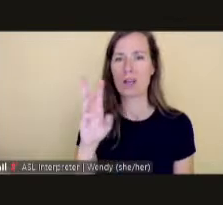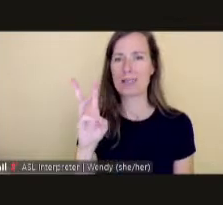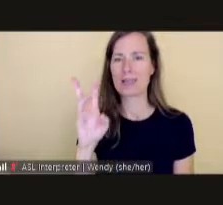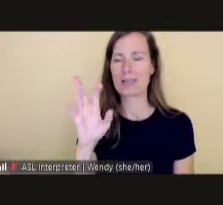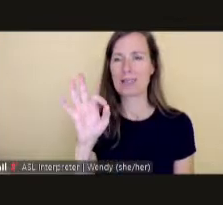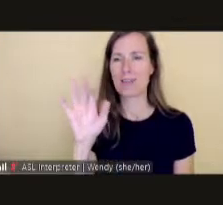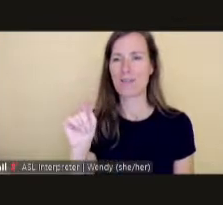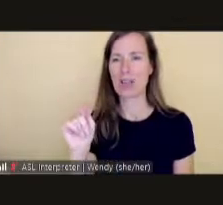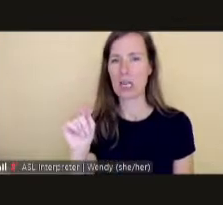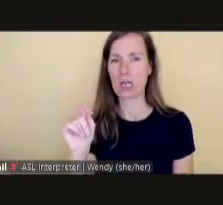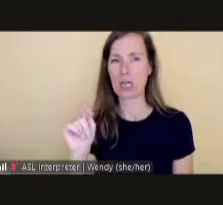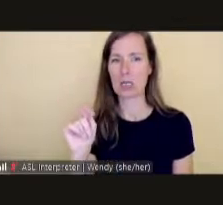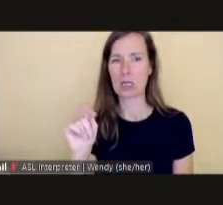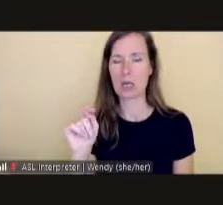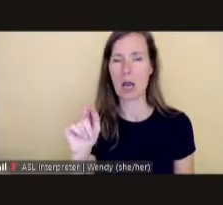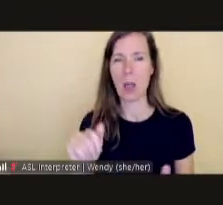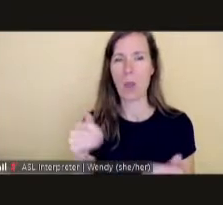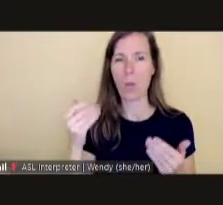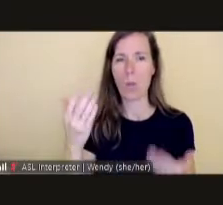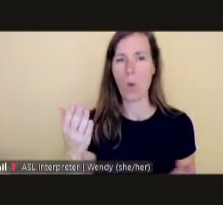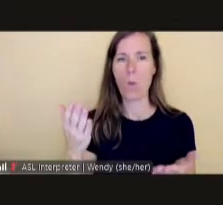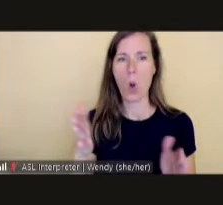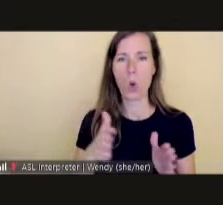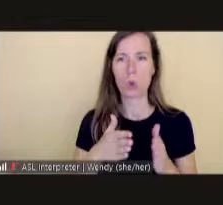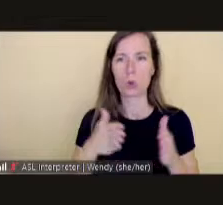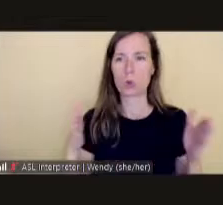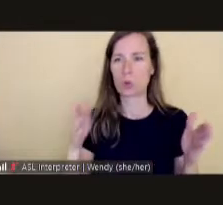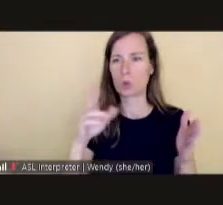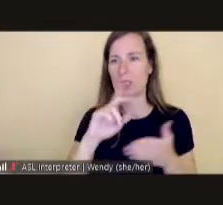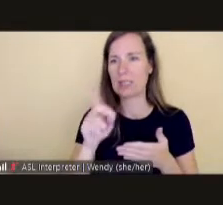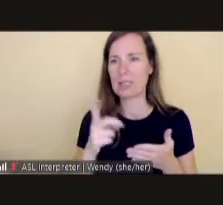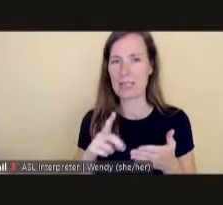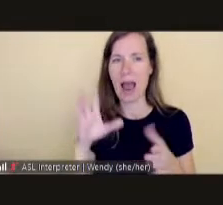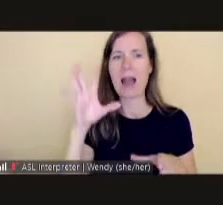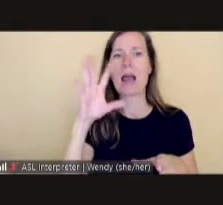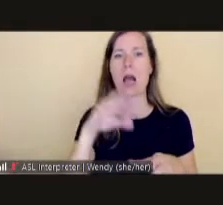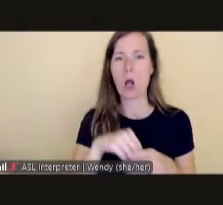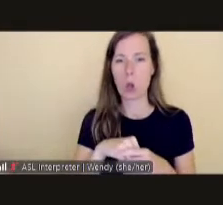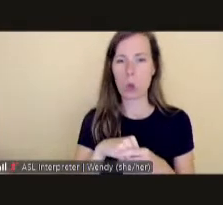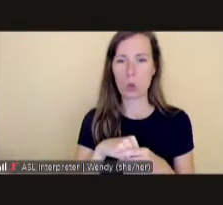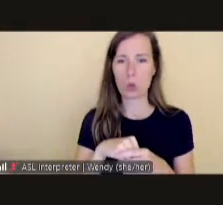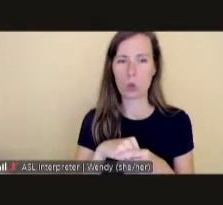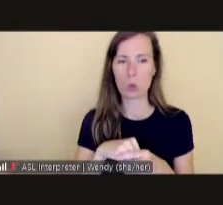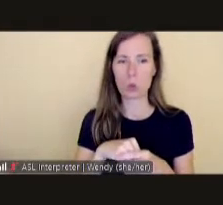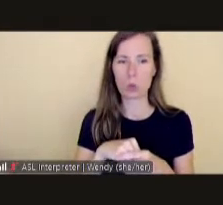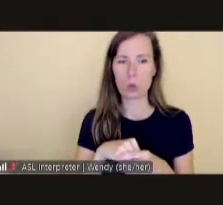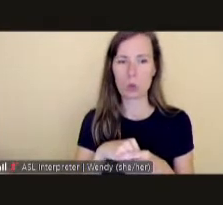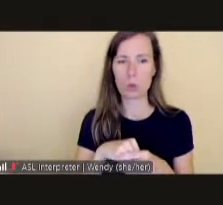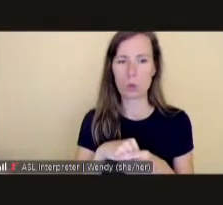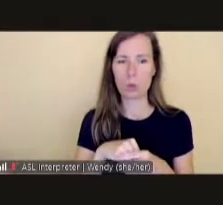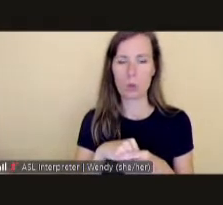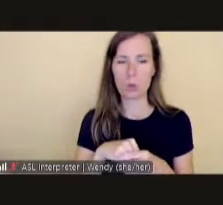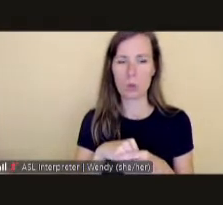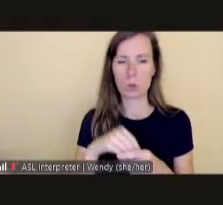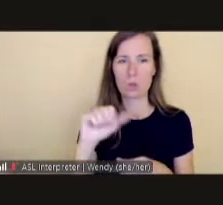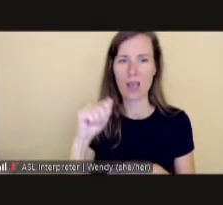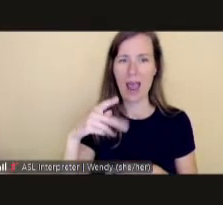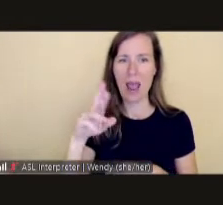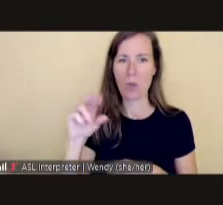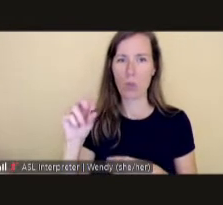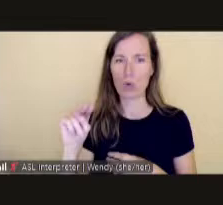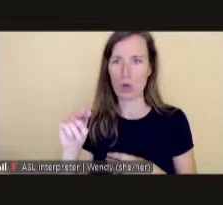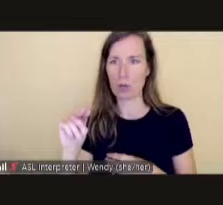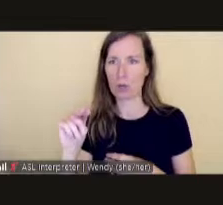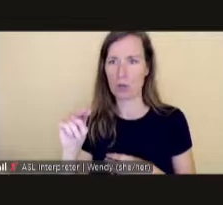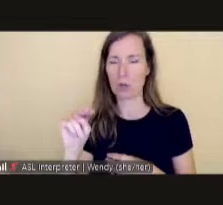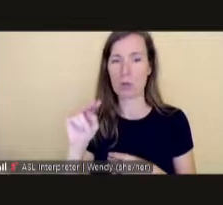the proposed design includes the apron. So is that still easily